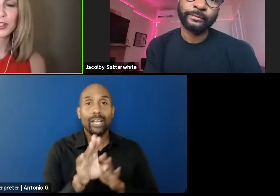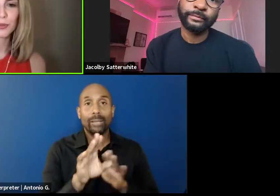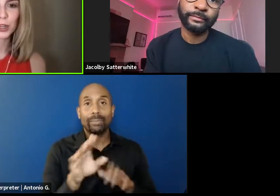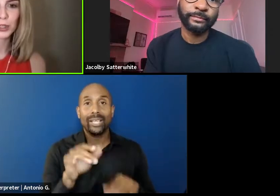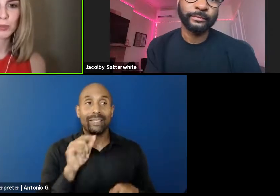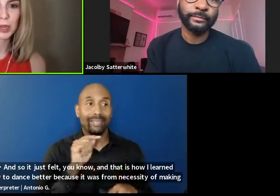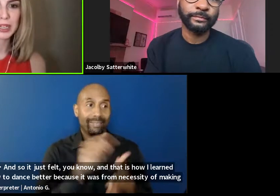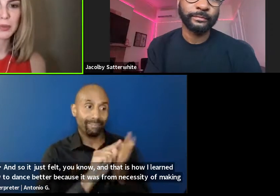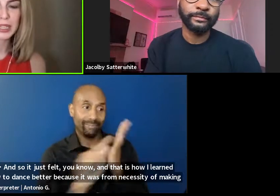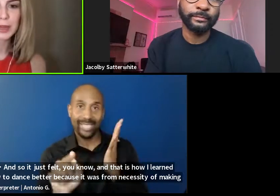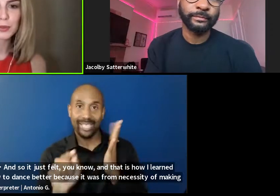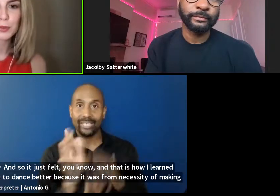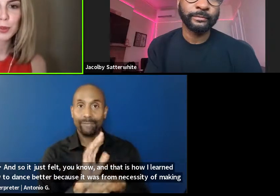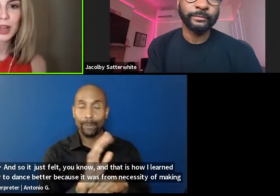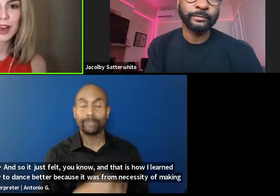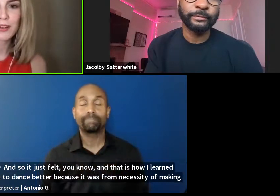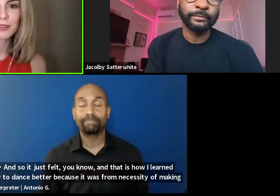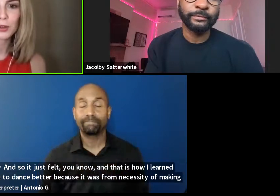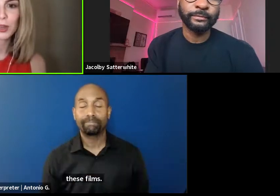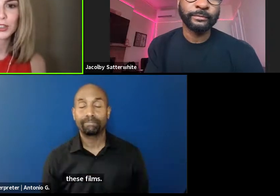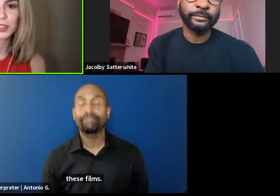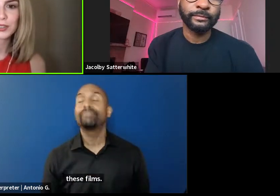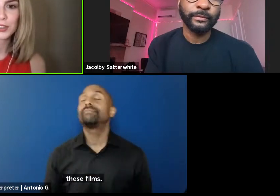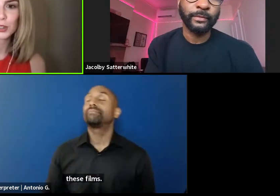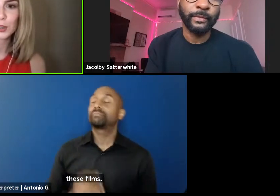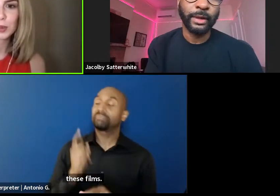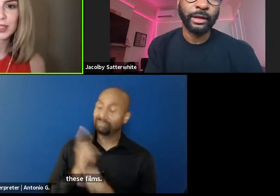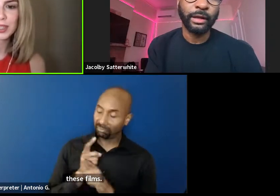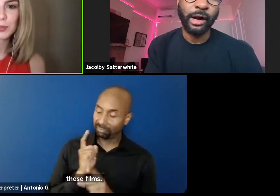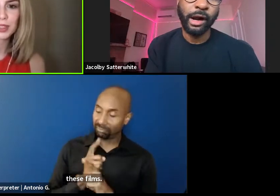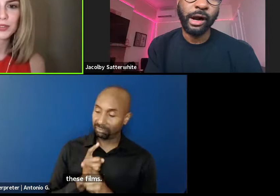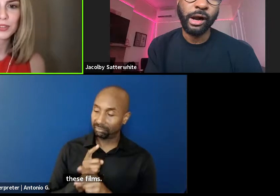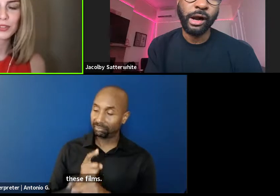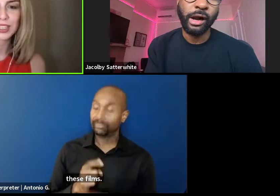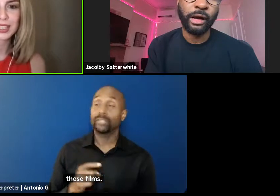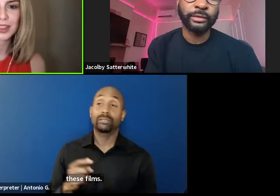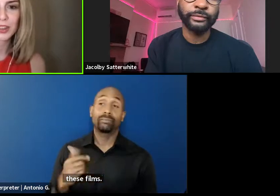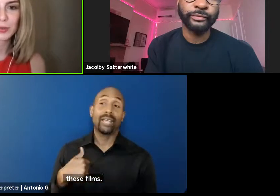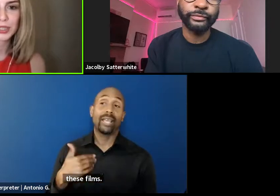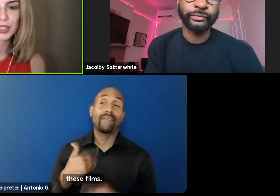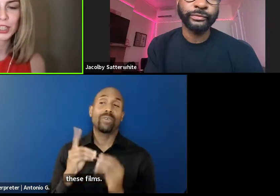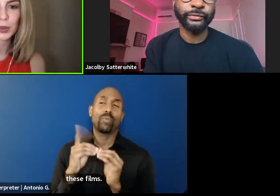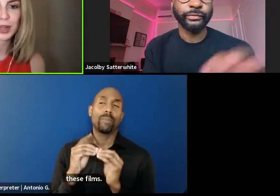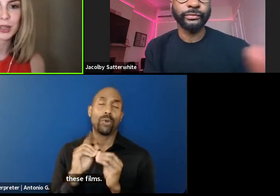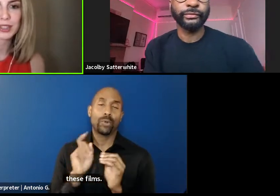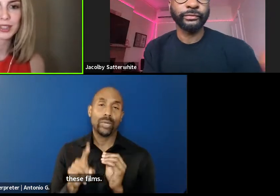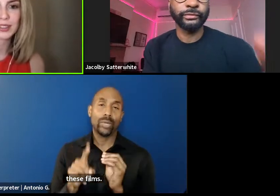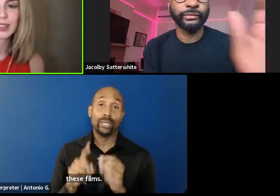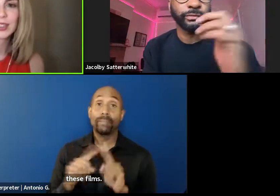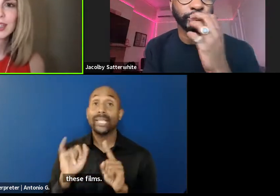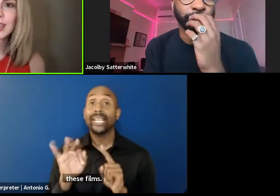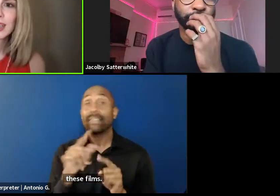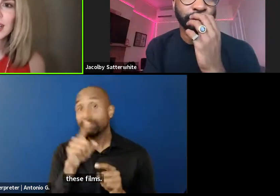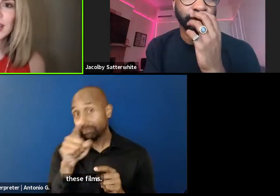one more question for you, but in the meantime, if people have questions for Jacolby, like please feel free to send them using the Q&A